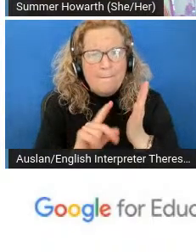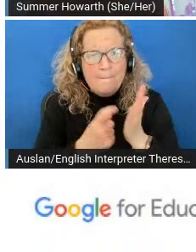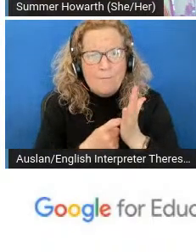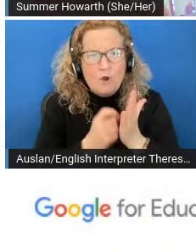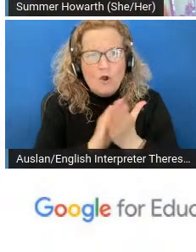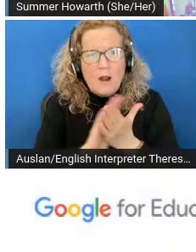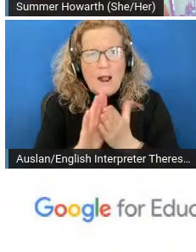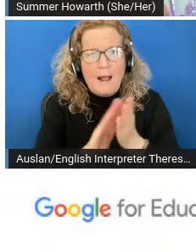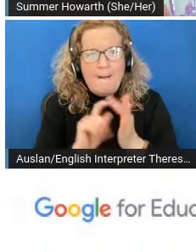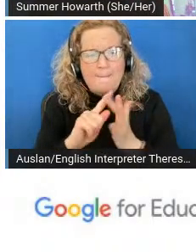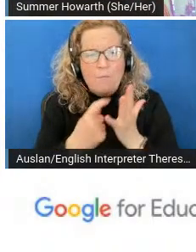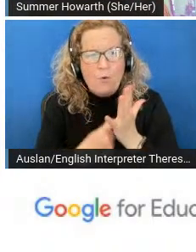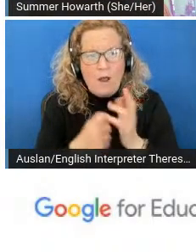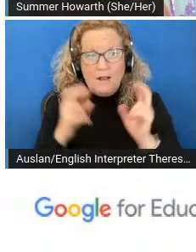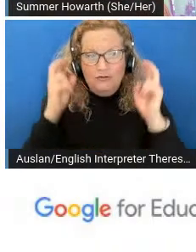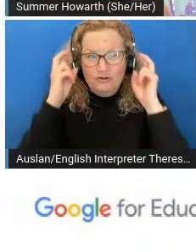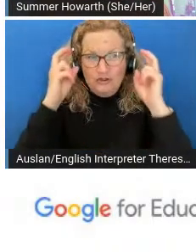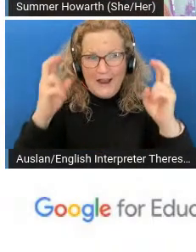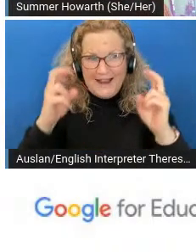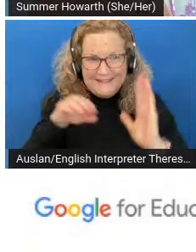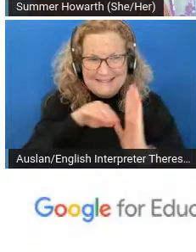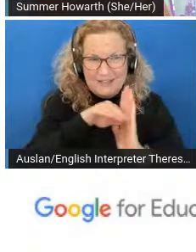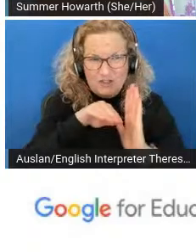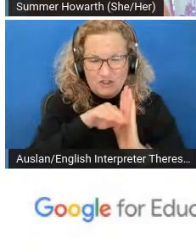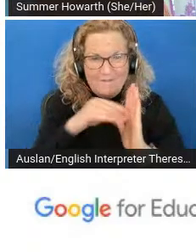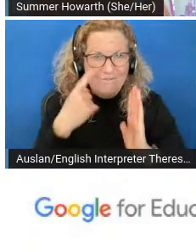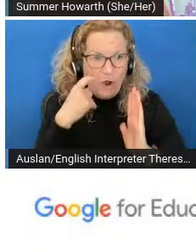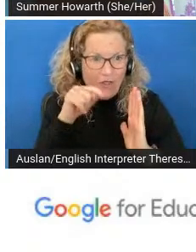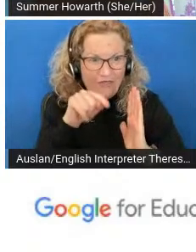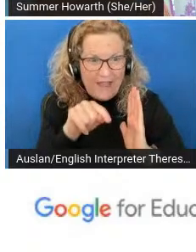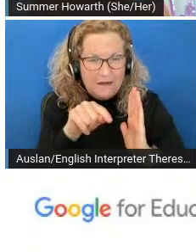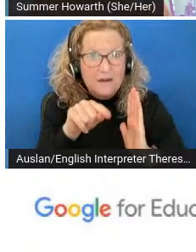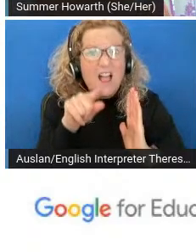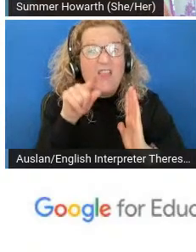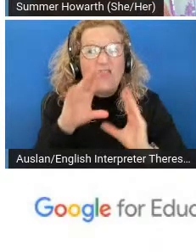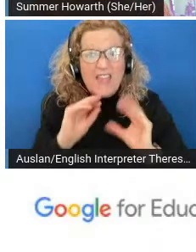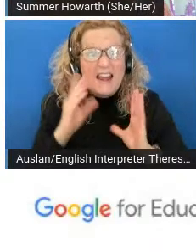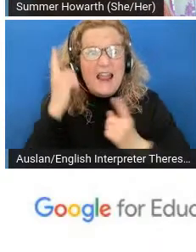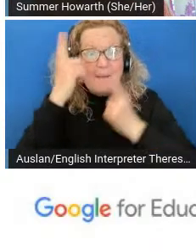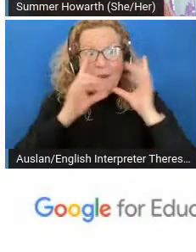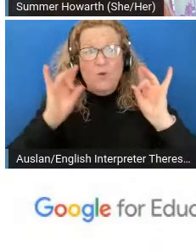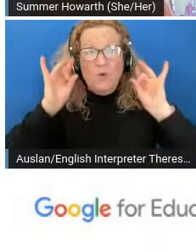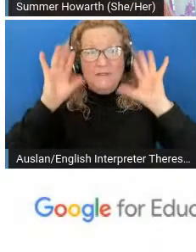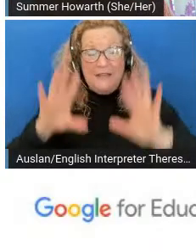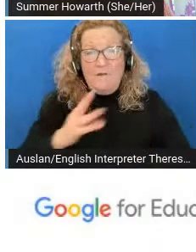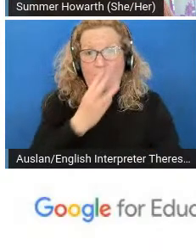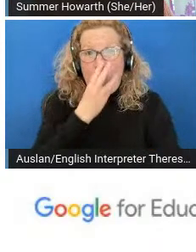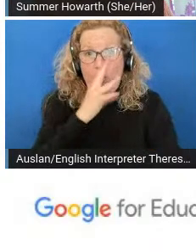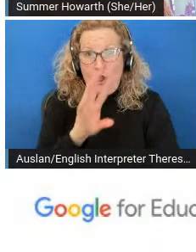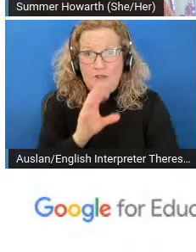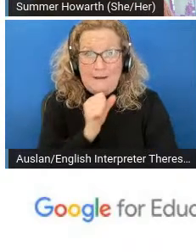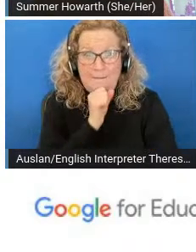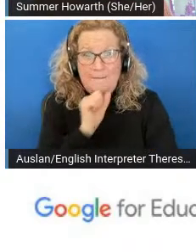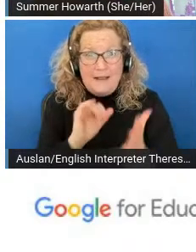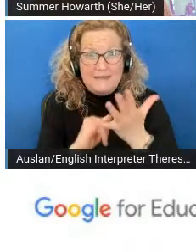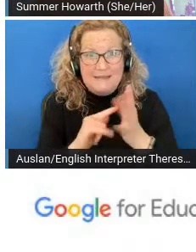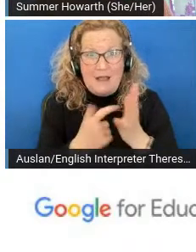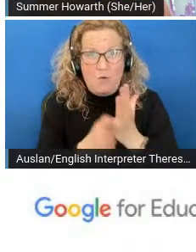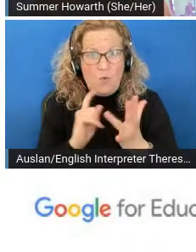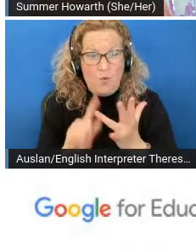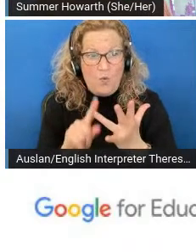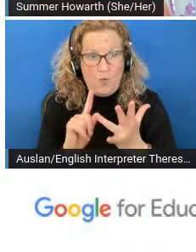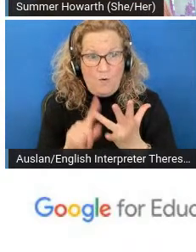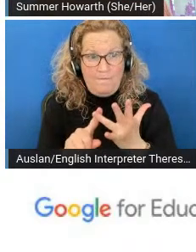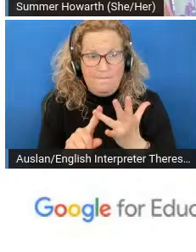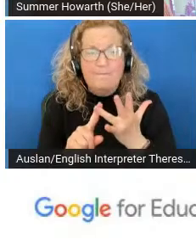map. And then I want you to, your task is, imagine you are 30-year-old Saru. So this is the guy's real name, Saru Briley. Yep.